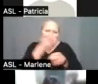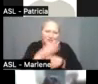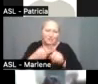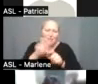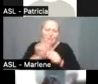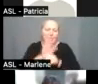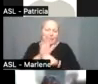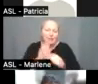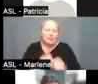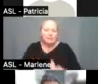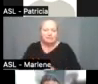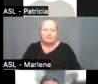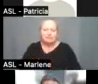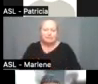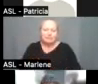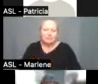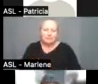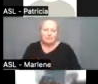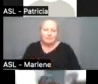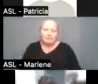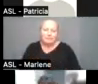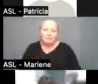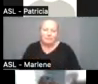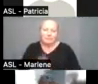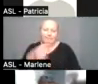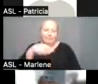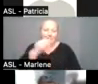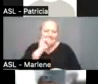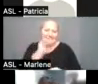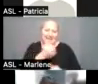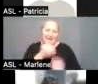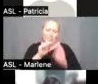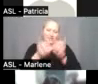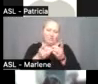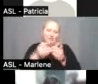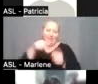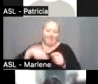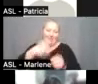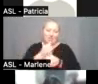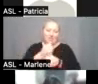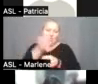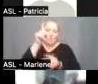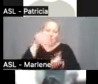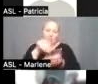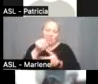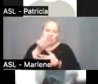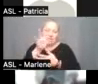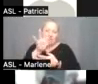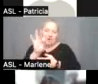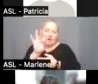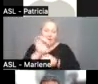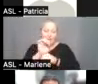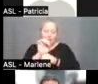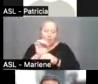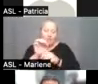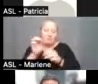so um this is our district we this year we are 1149 employees strong